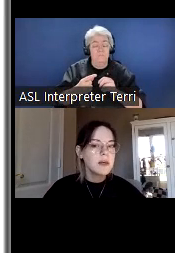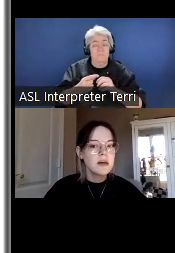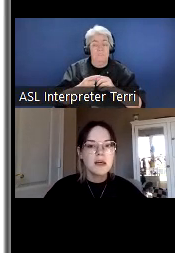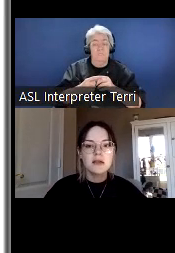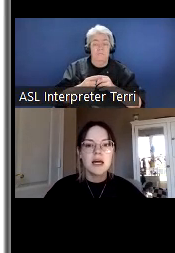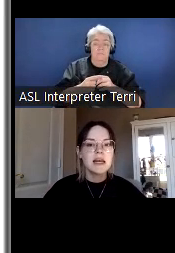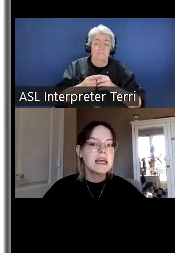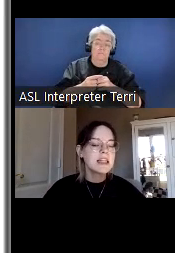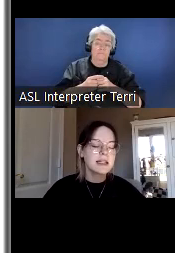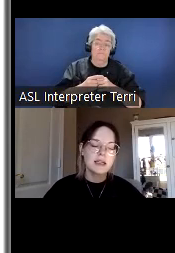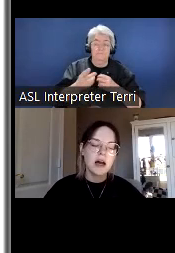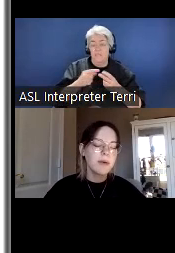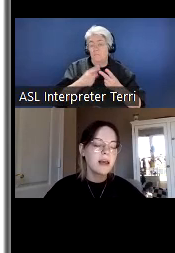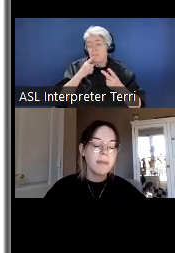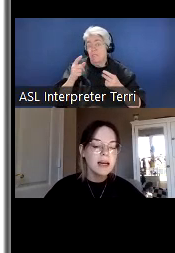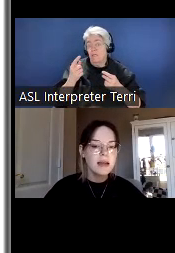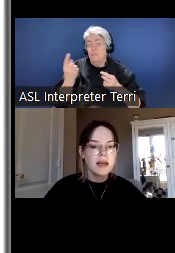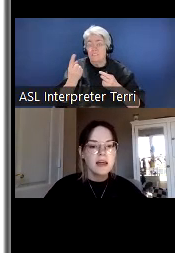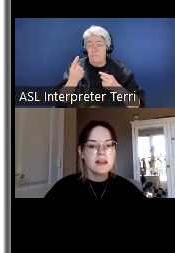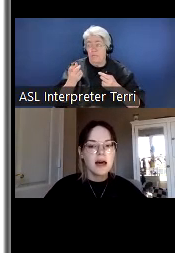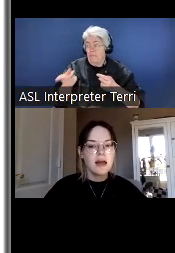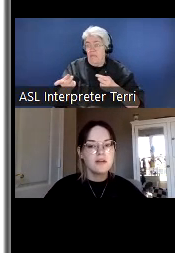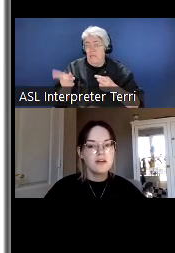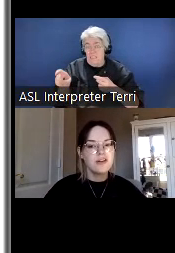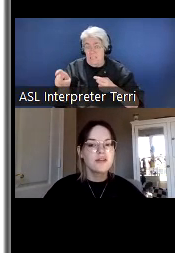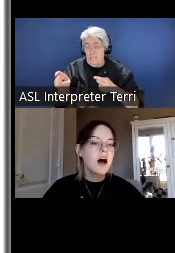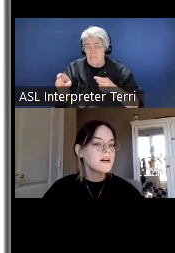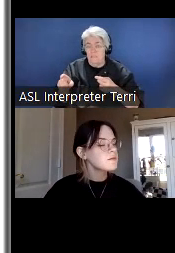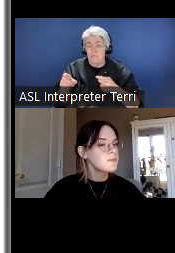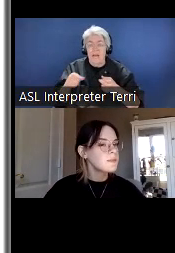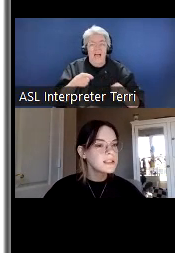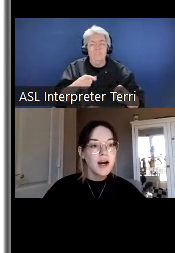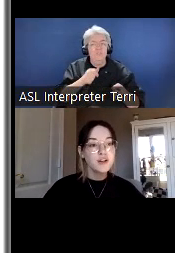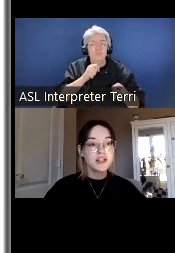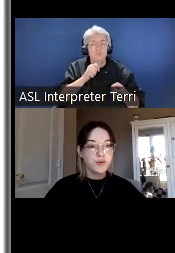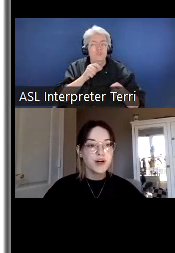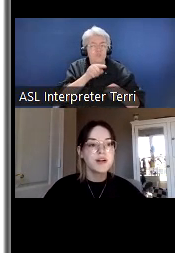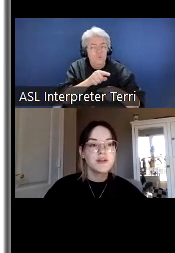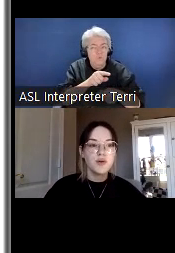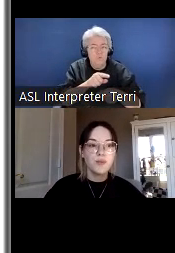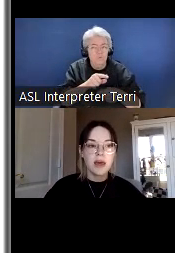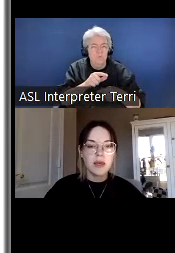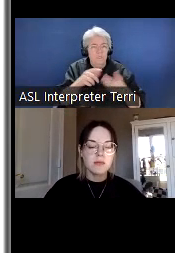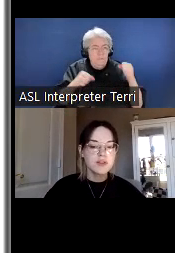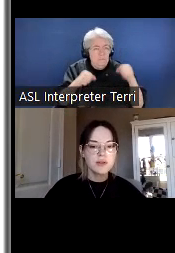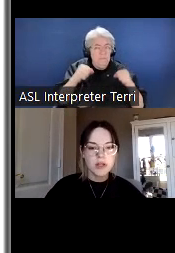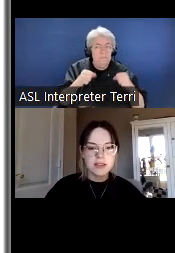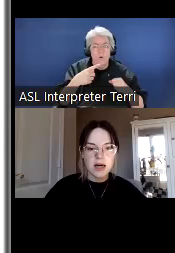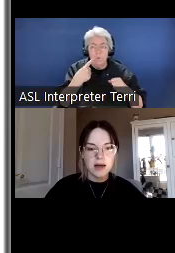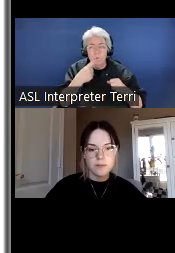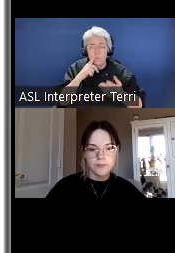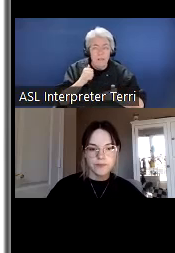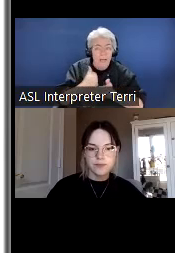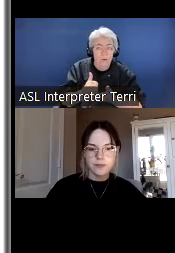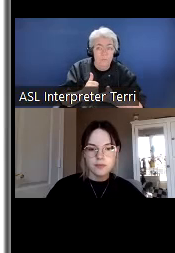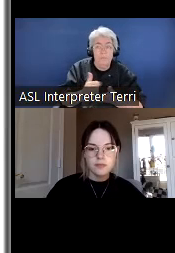there's maybe a need that's not being met that you're not entirely sure who may be able to address